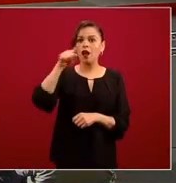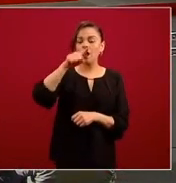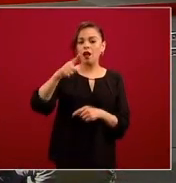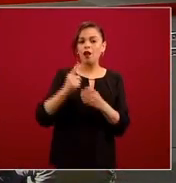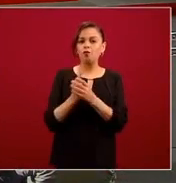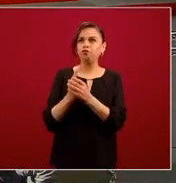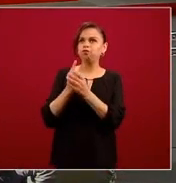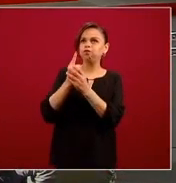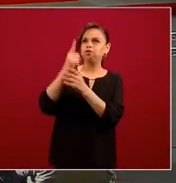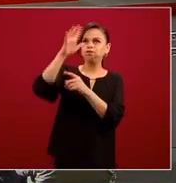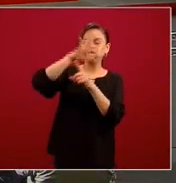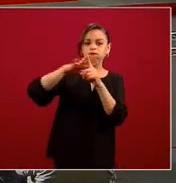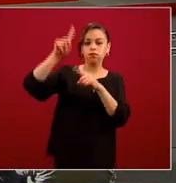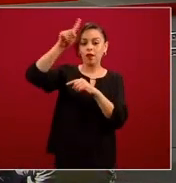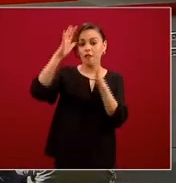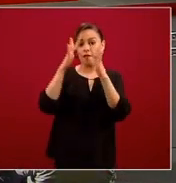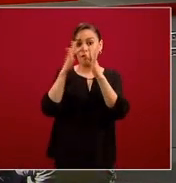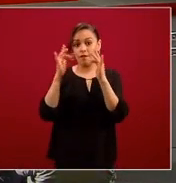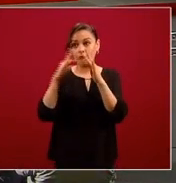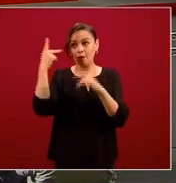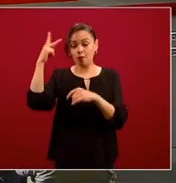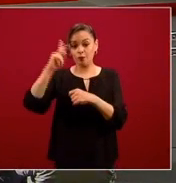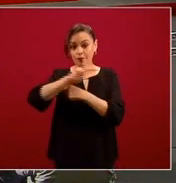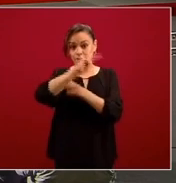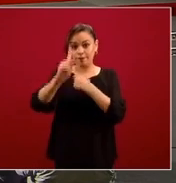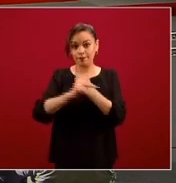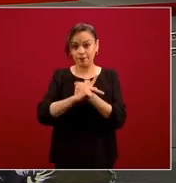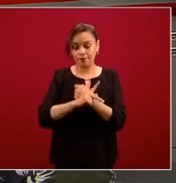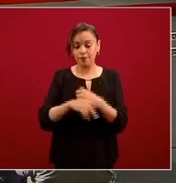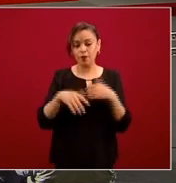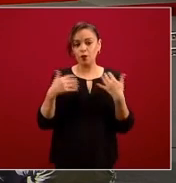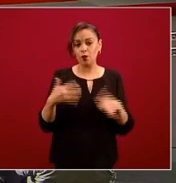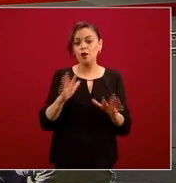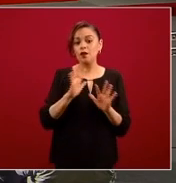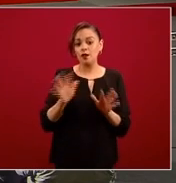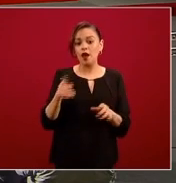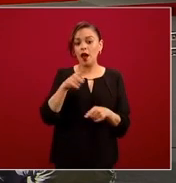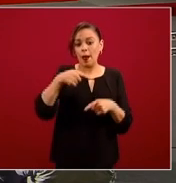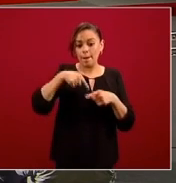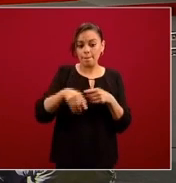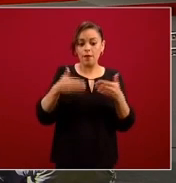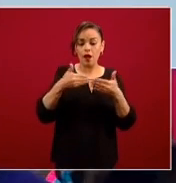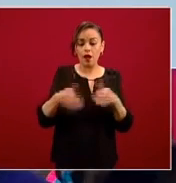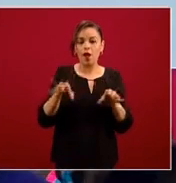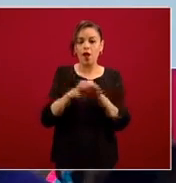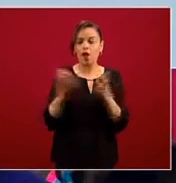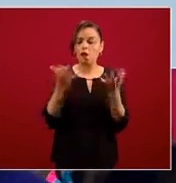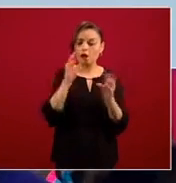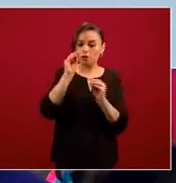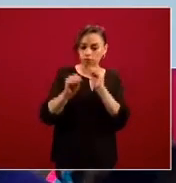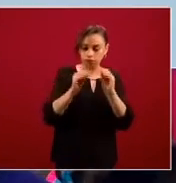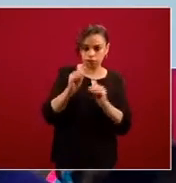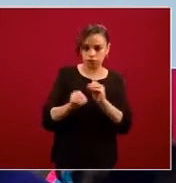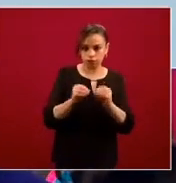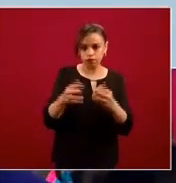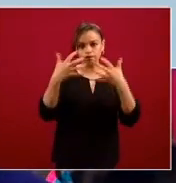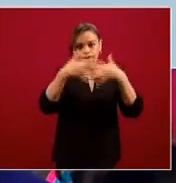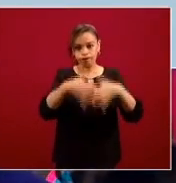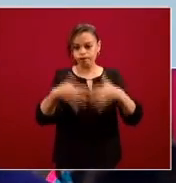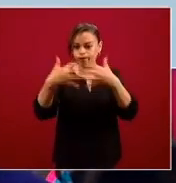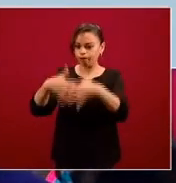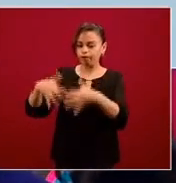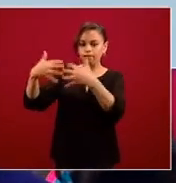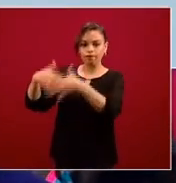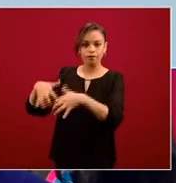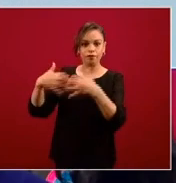They're a French aerospace engineering company. So they're going to be working on putting